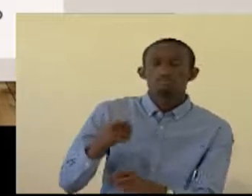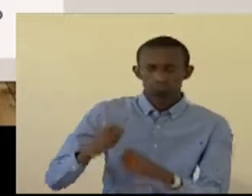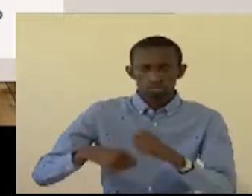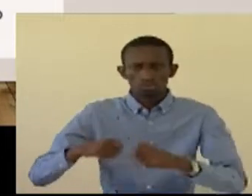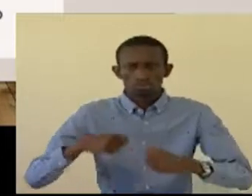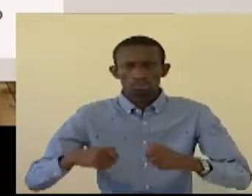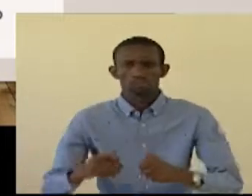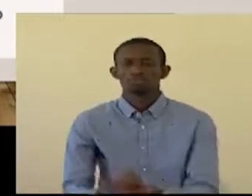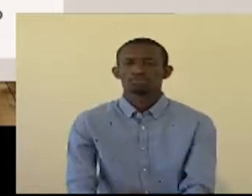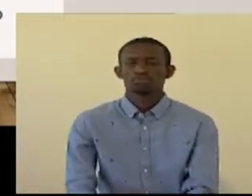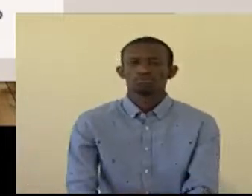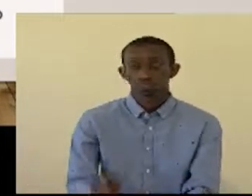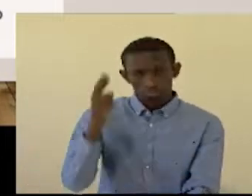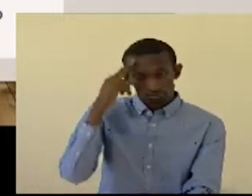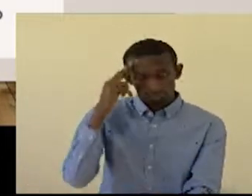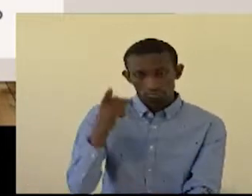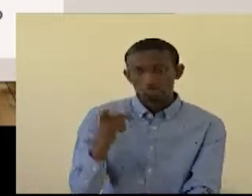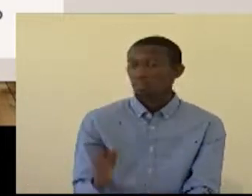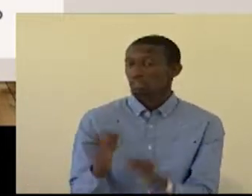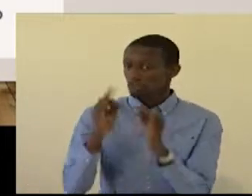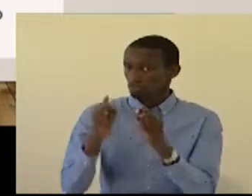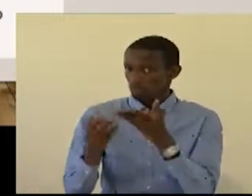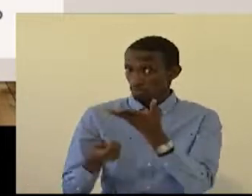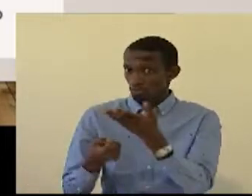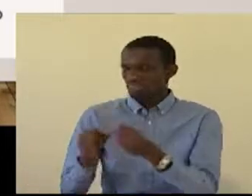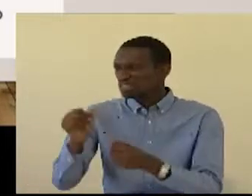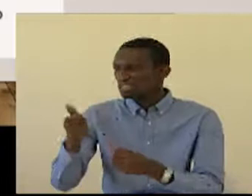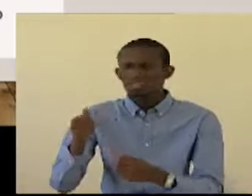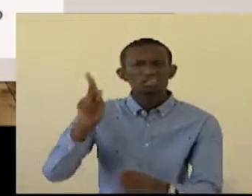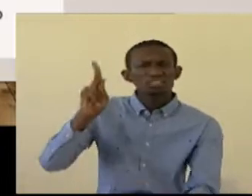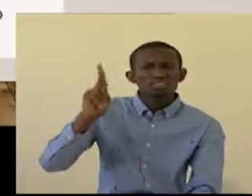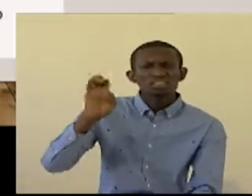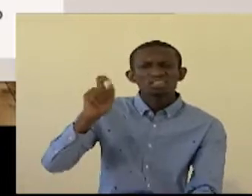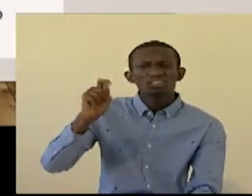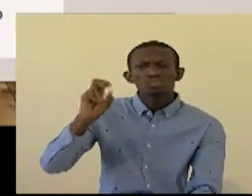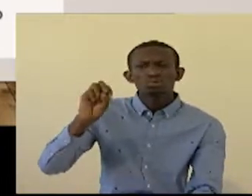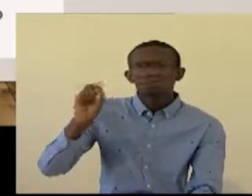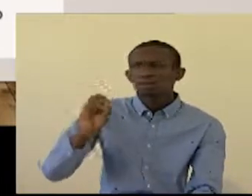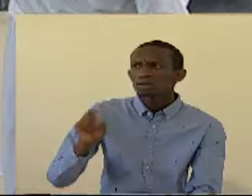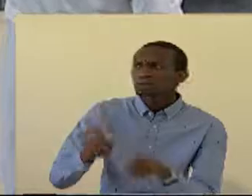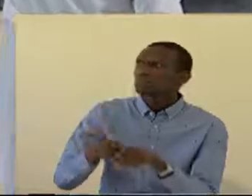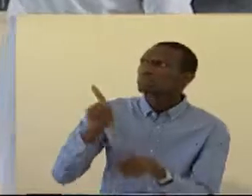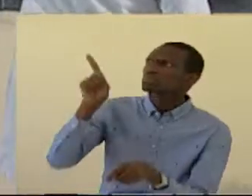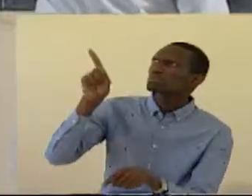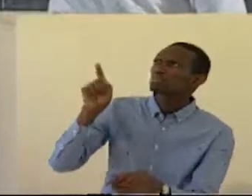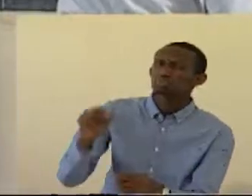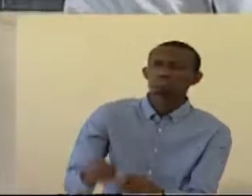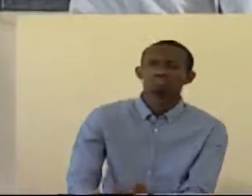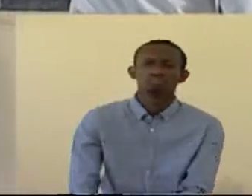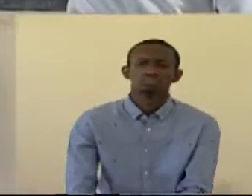iodoform reaction. Remember, if you have another ketone like this one,